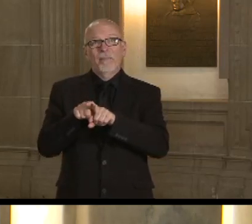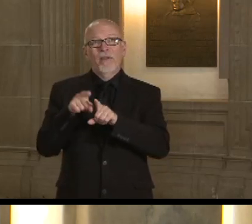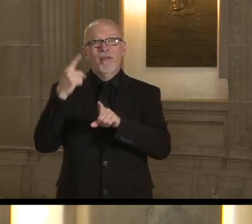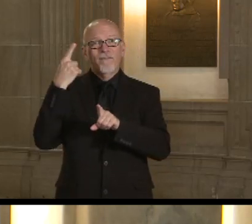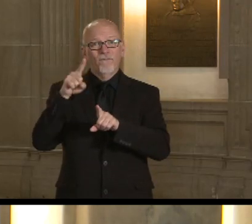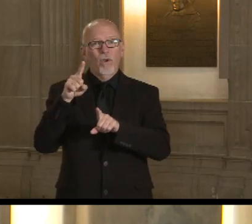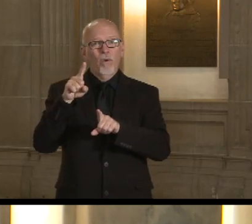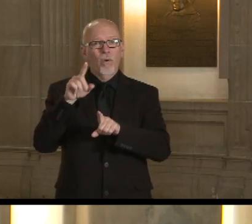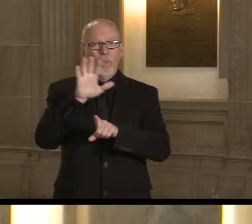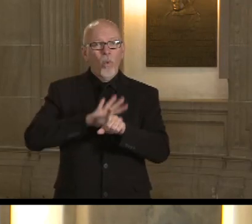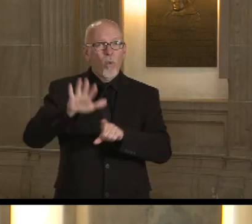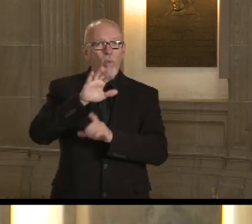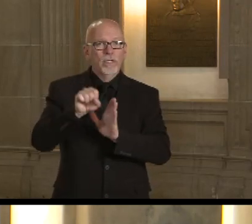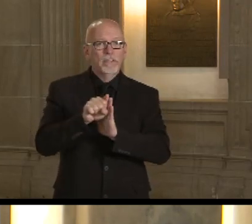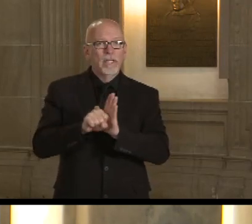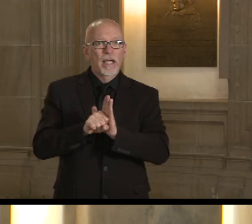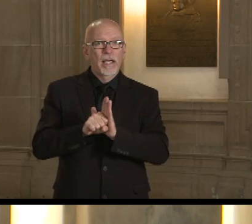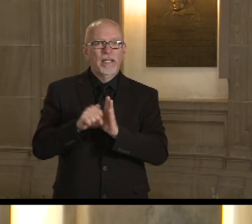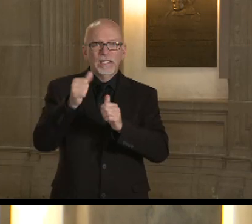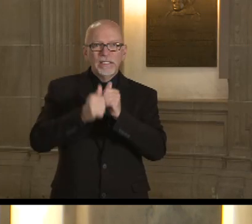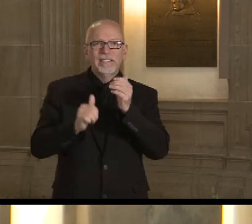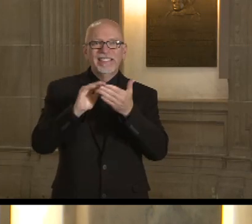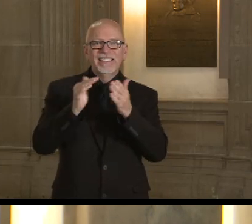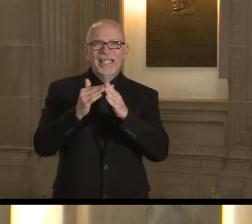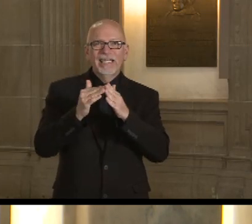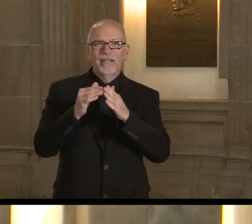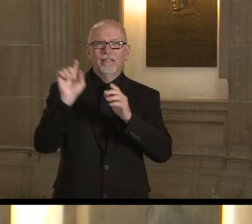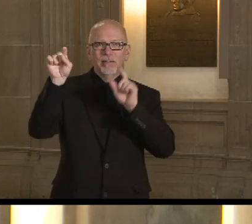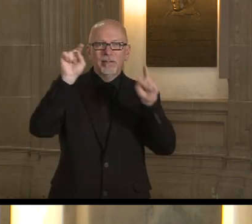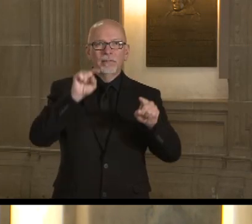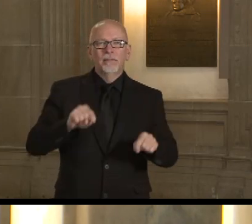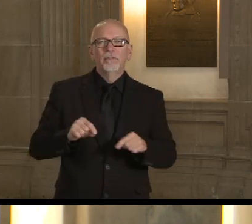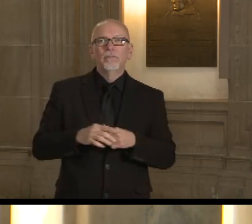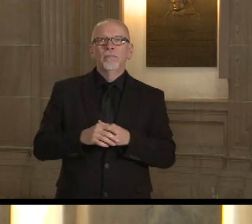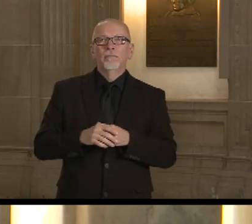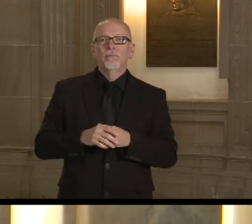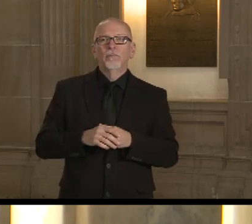state, city by city.